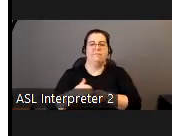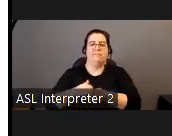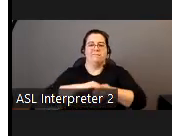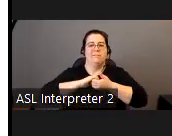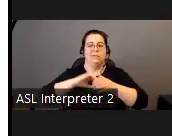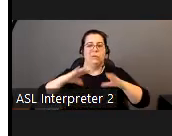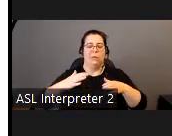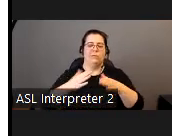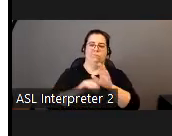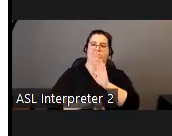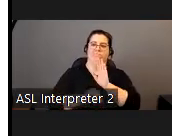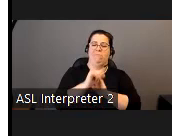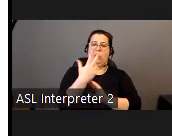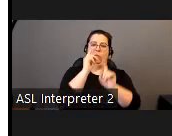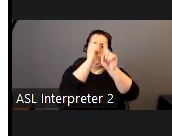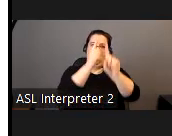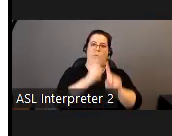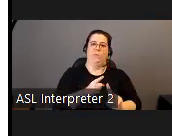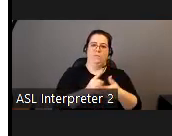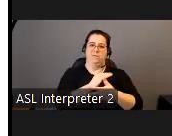3 goals that can guide the way that,